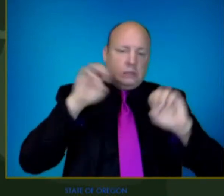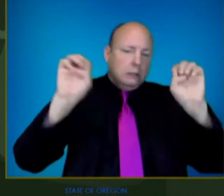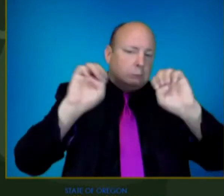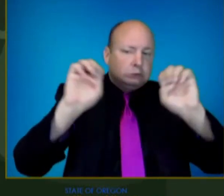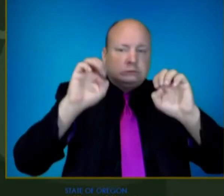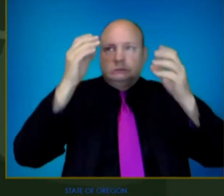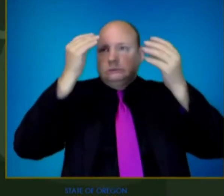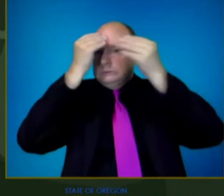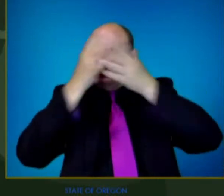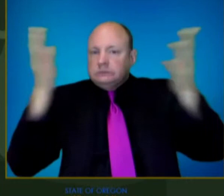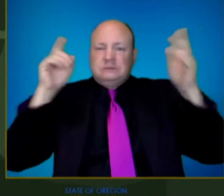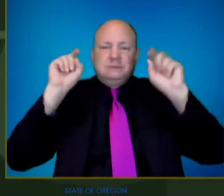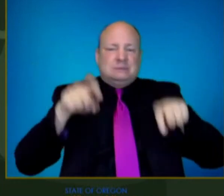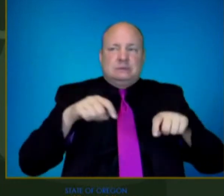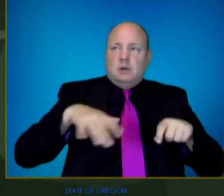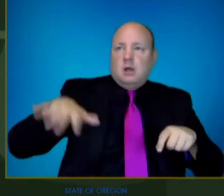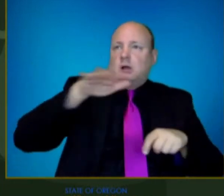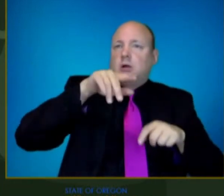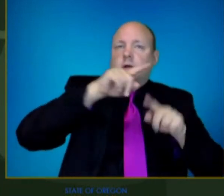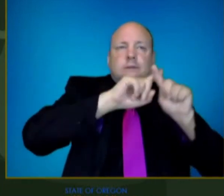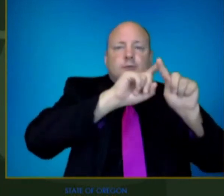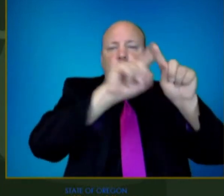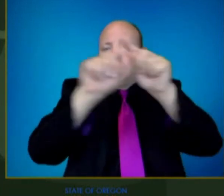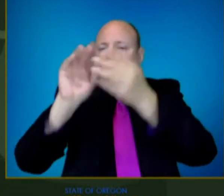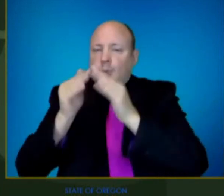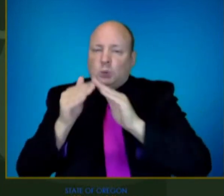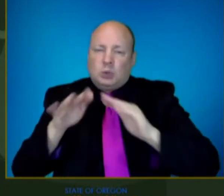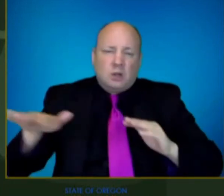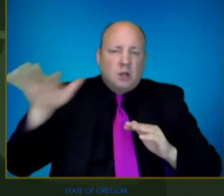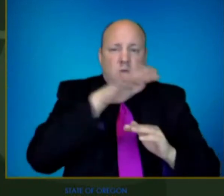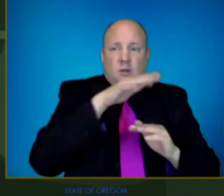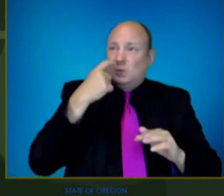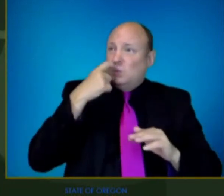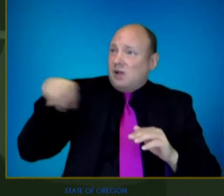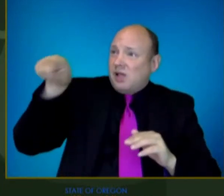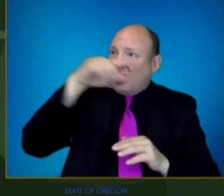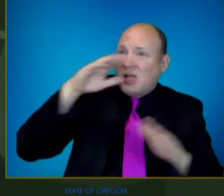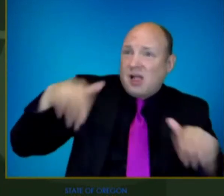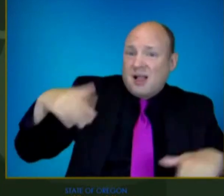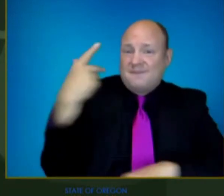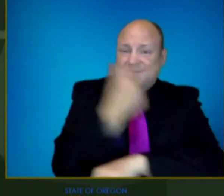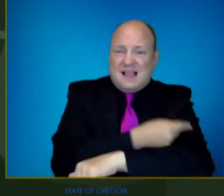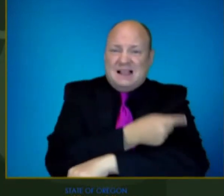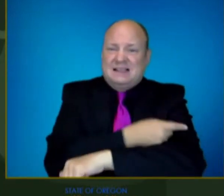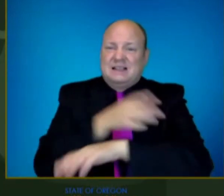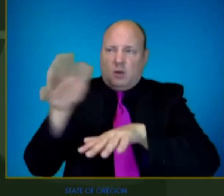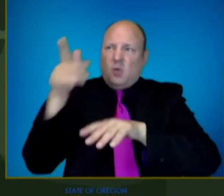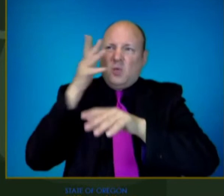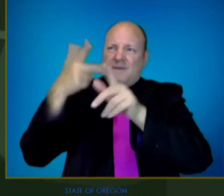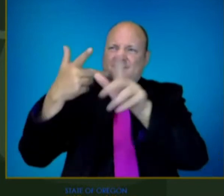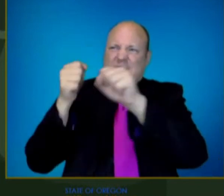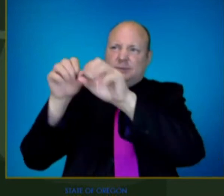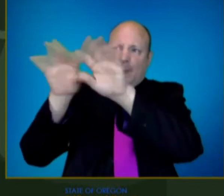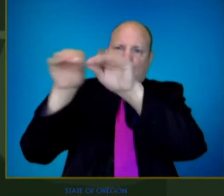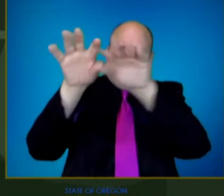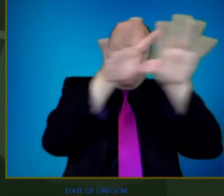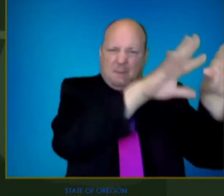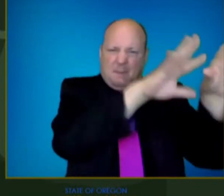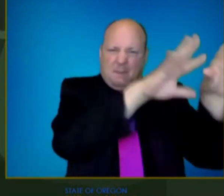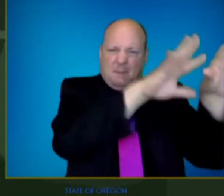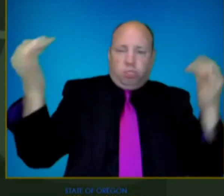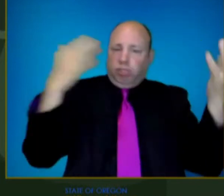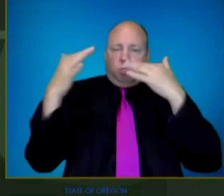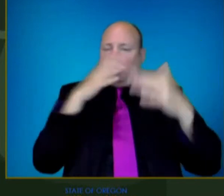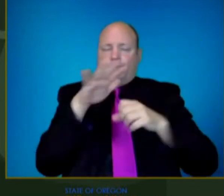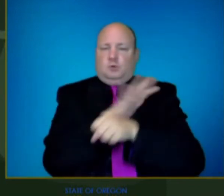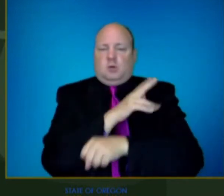spreading uncontrollably among people who are unvaccinated. Yesterday, Oregon reported 2,329 new cases,